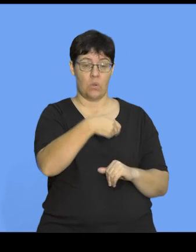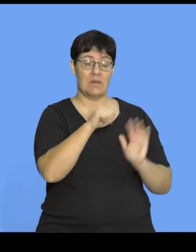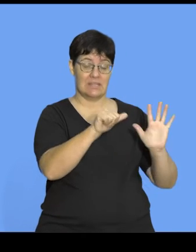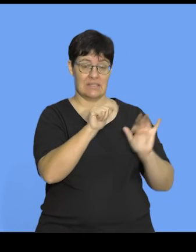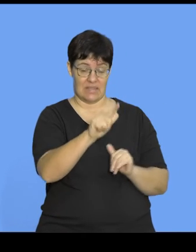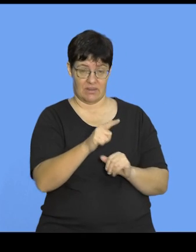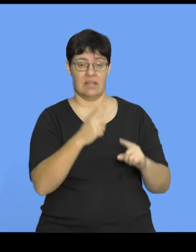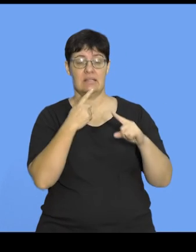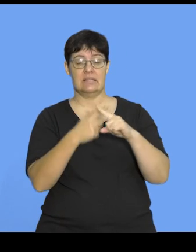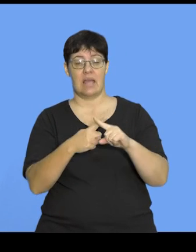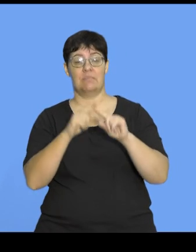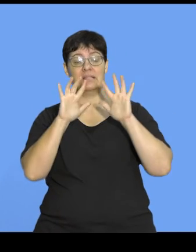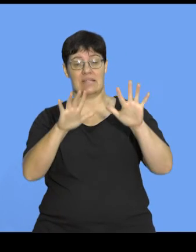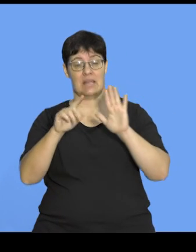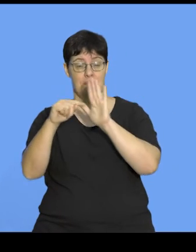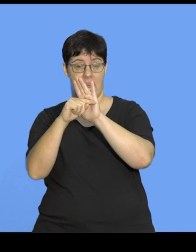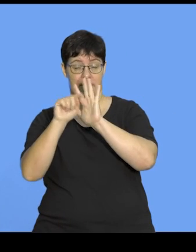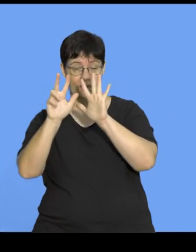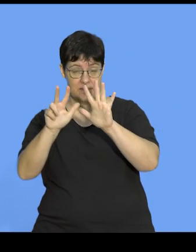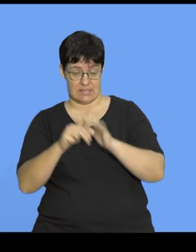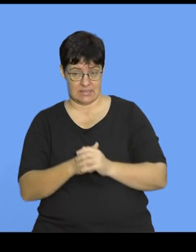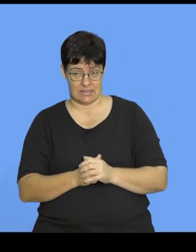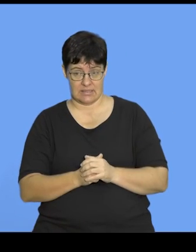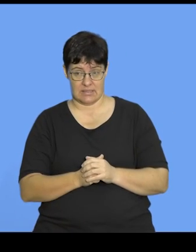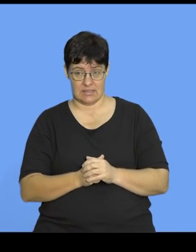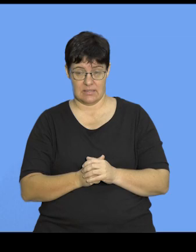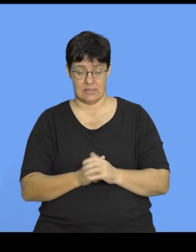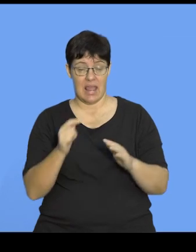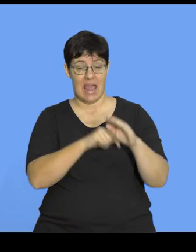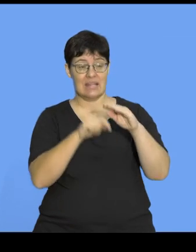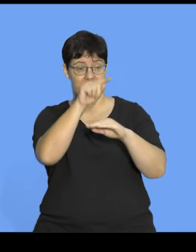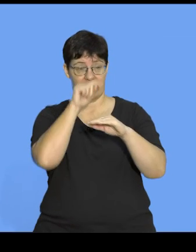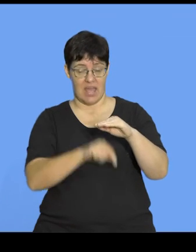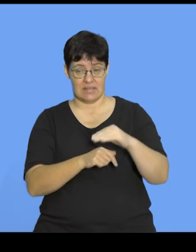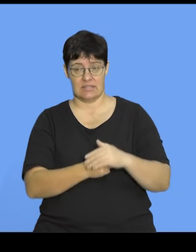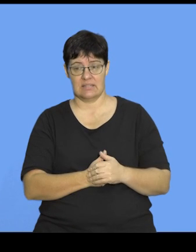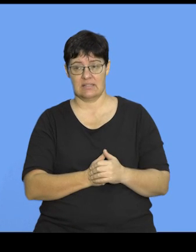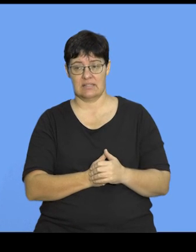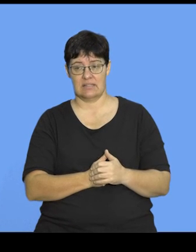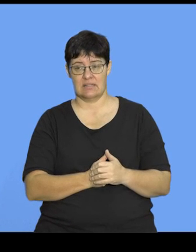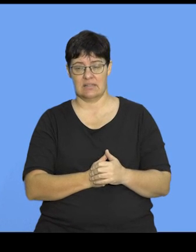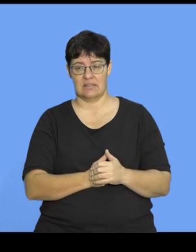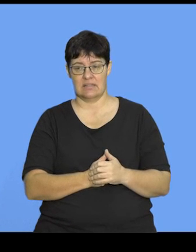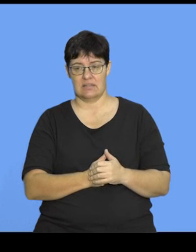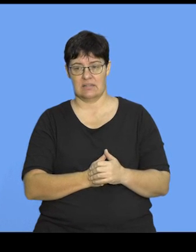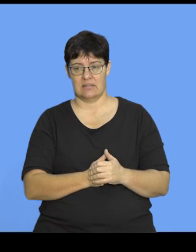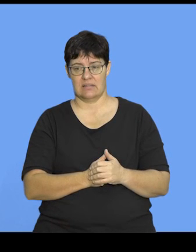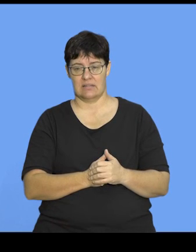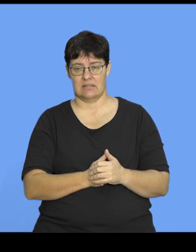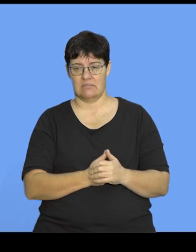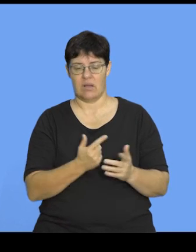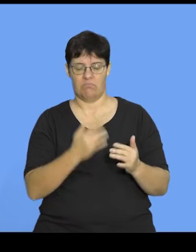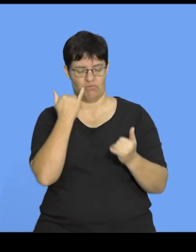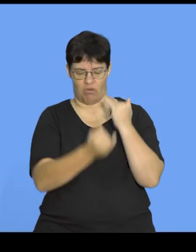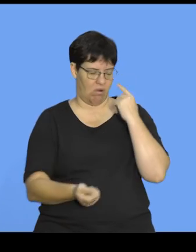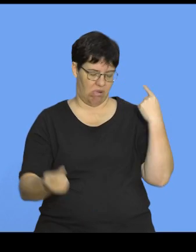6,67 times 10 to the minus 8, and I divide it. Okay, I've got to